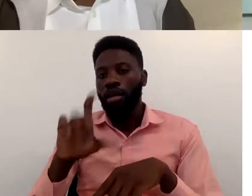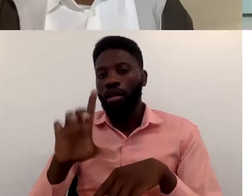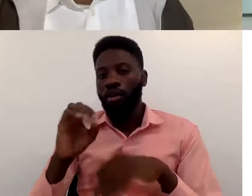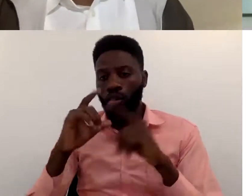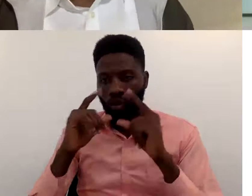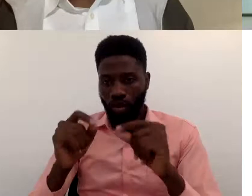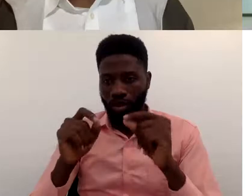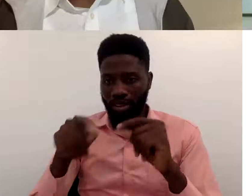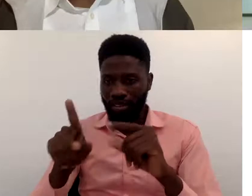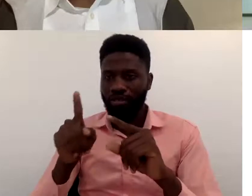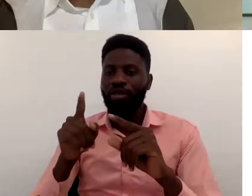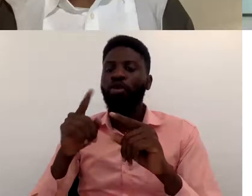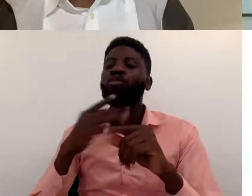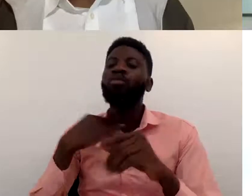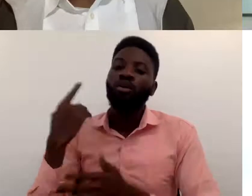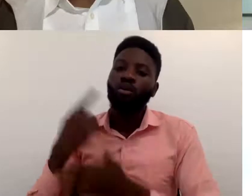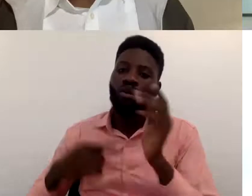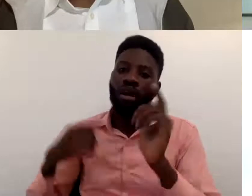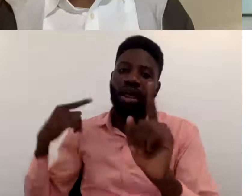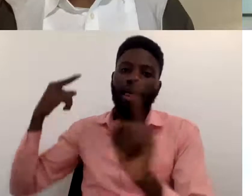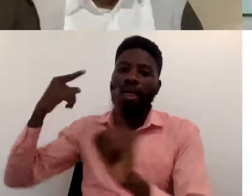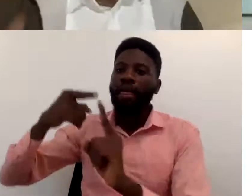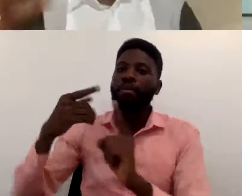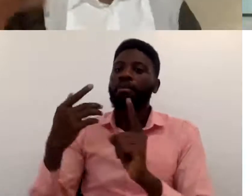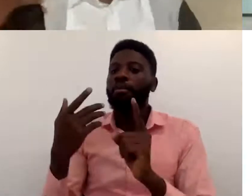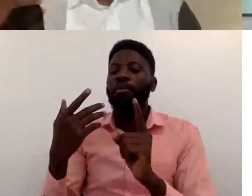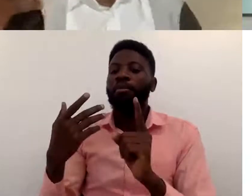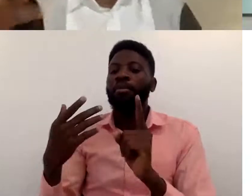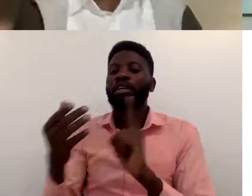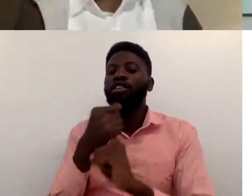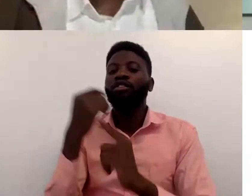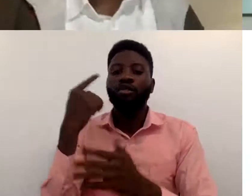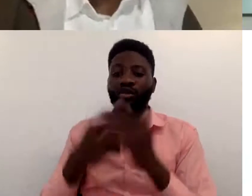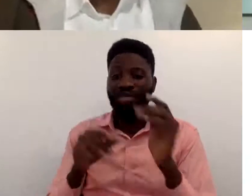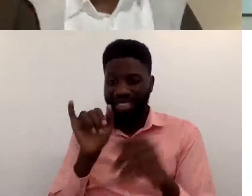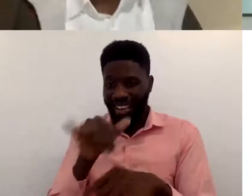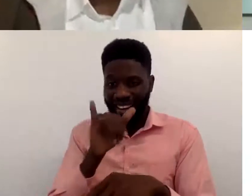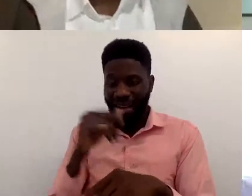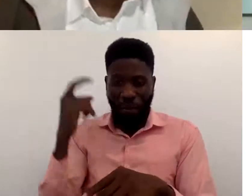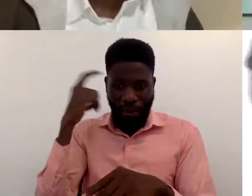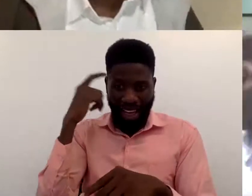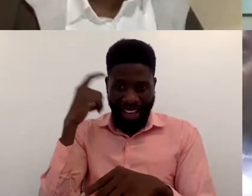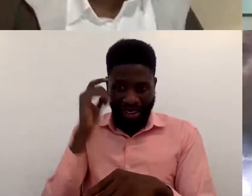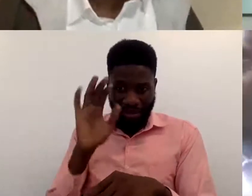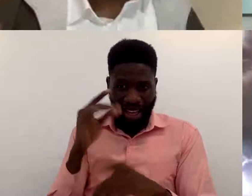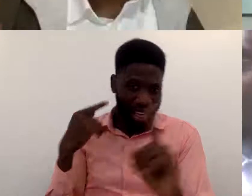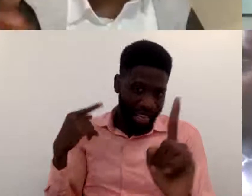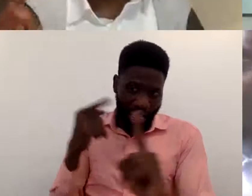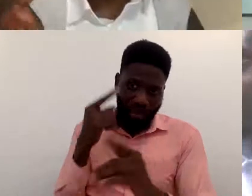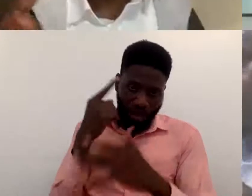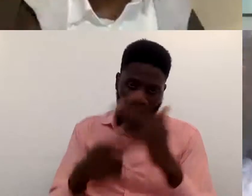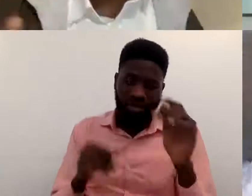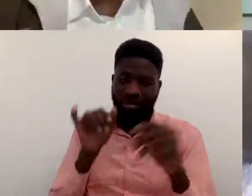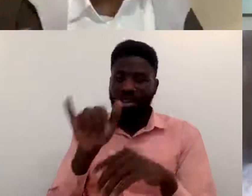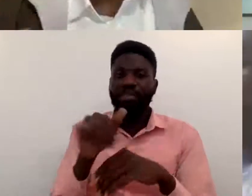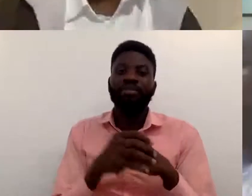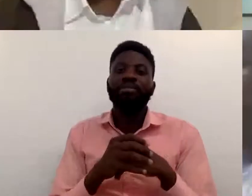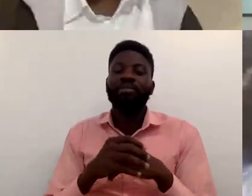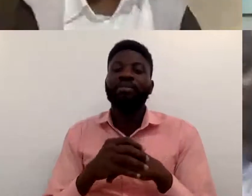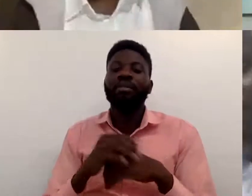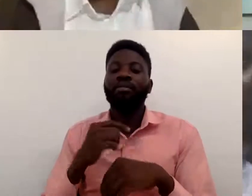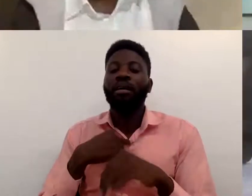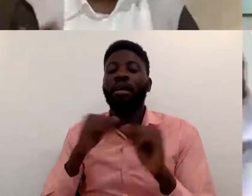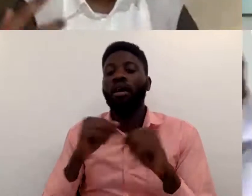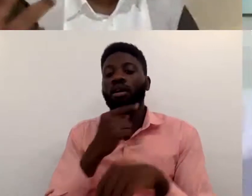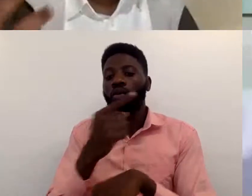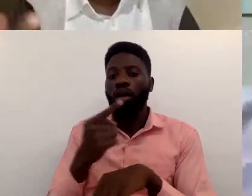want? Where do you want to go? What will you want to be? It's all about the mindset. Yeah. Can I use that extra 1 hour or